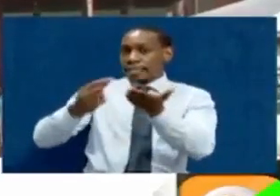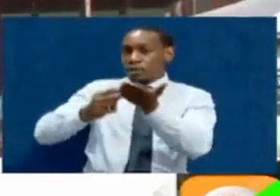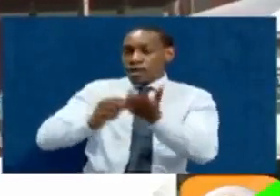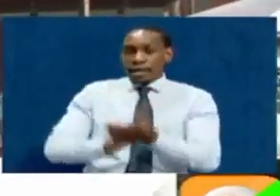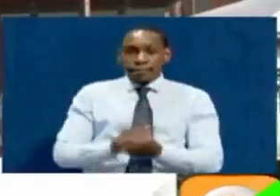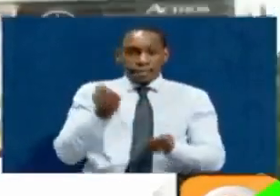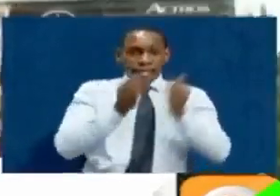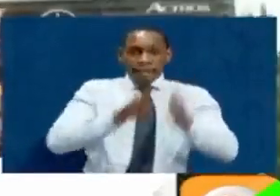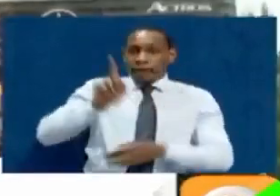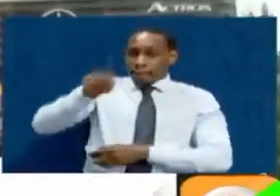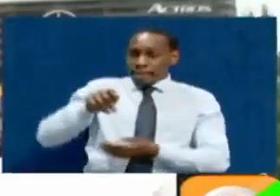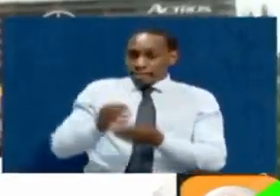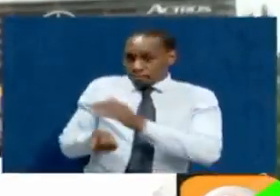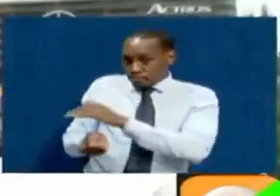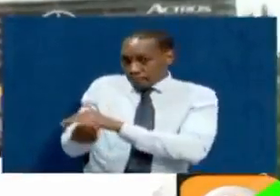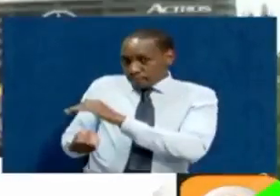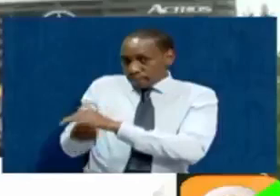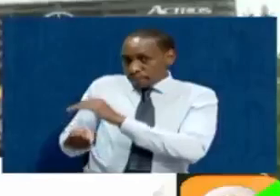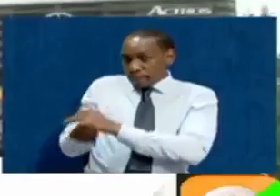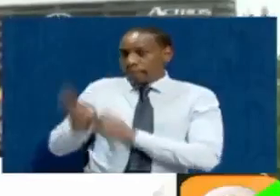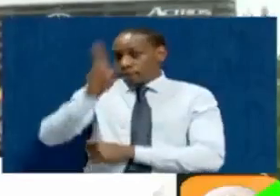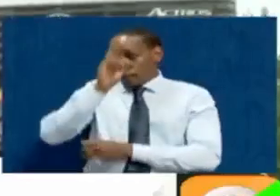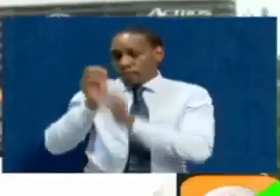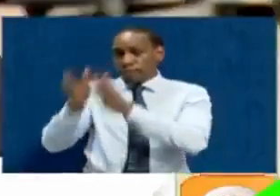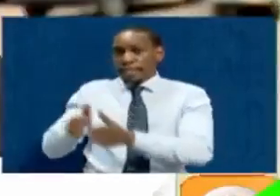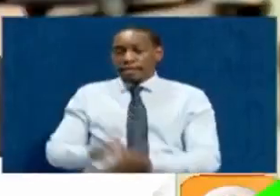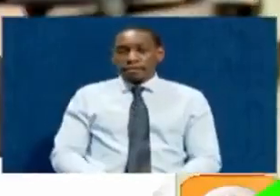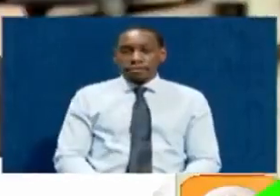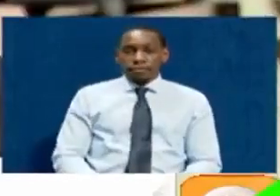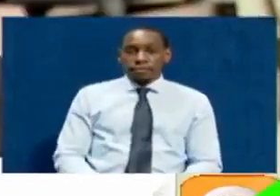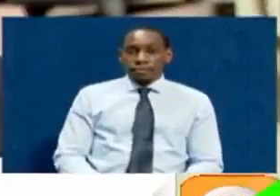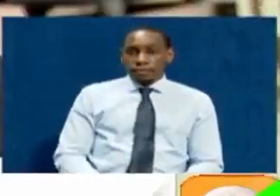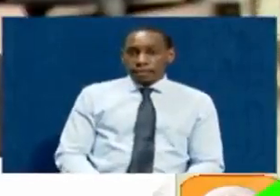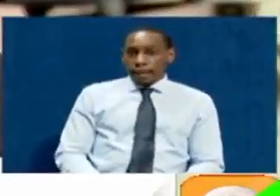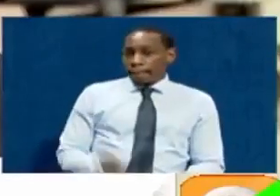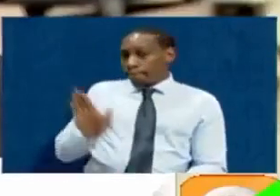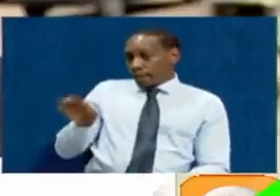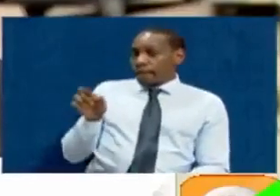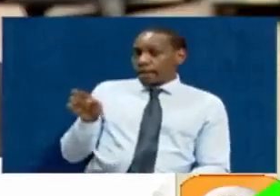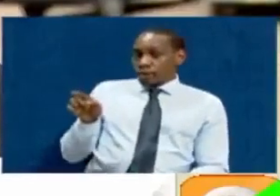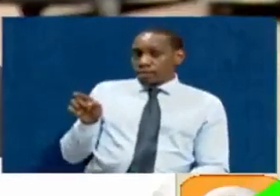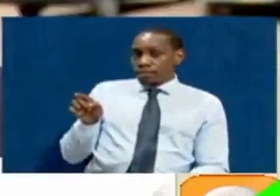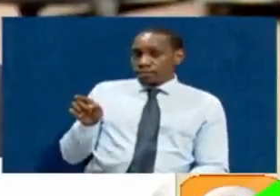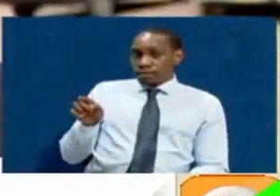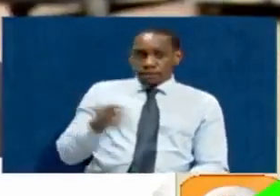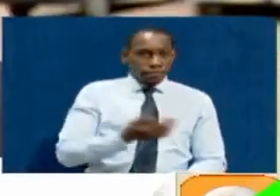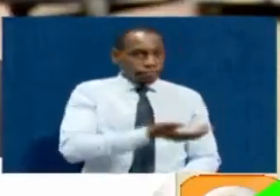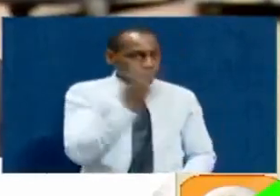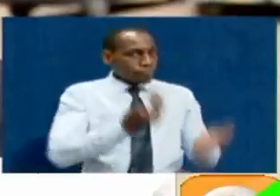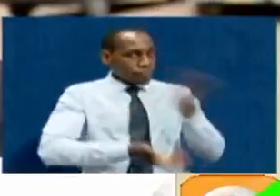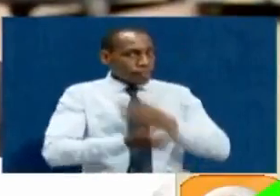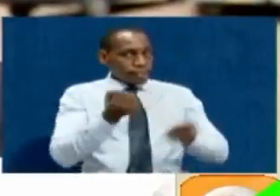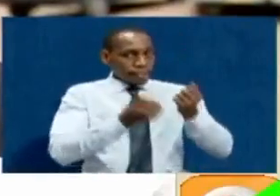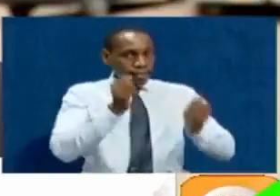Uganda, one has to give a token to the ever-hungry officers. Walikuwa wanapitisha magari zile